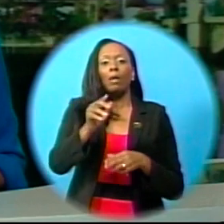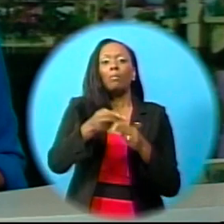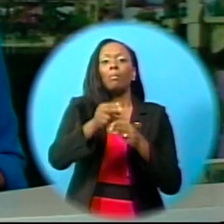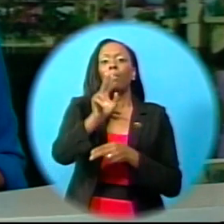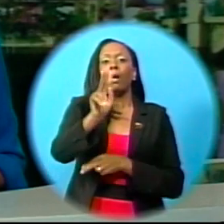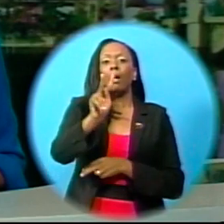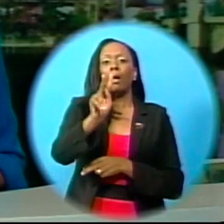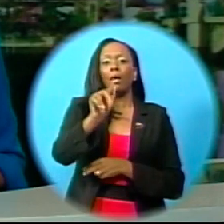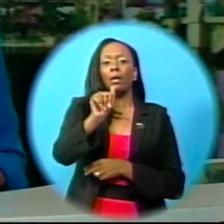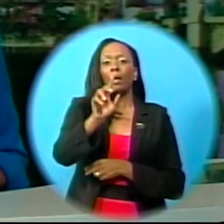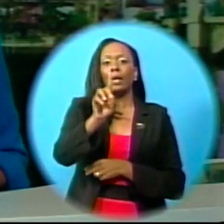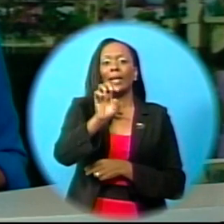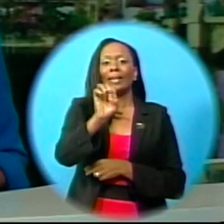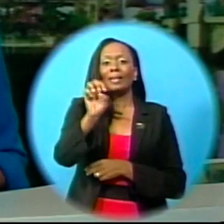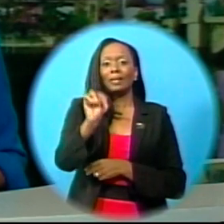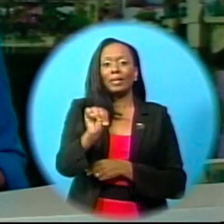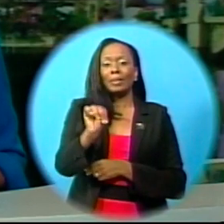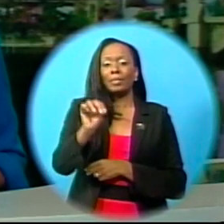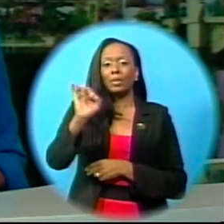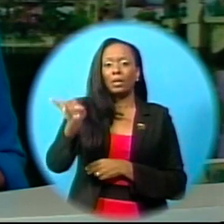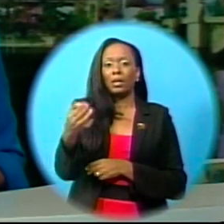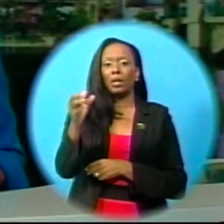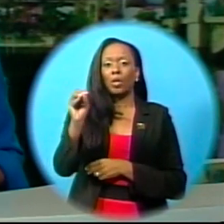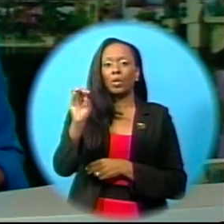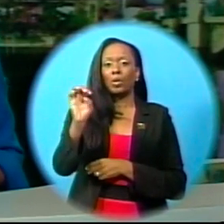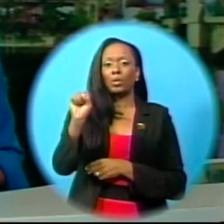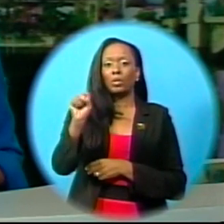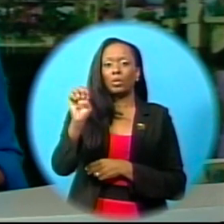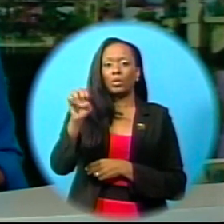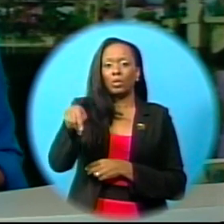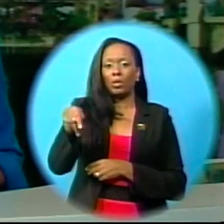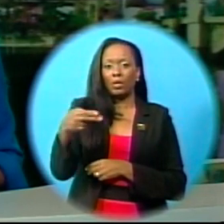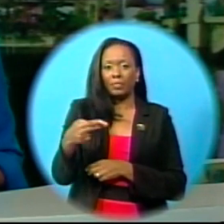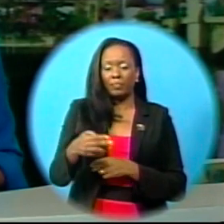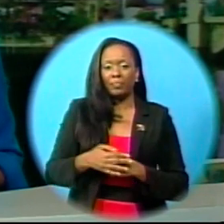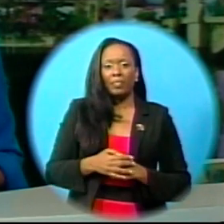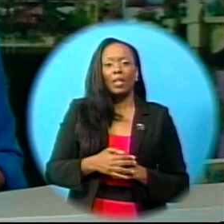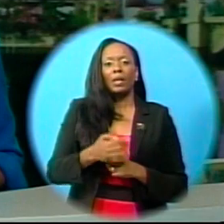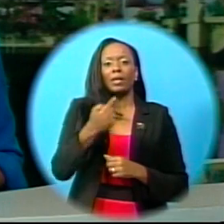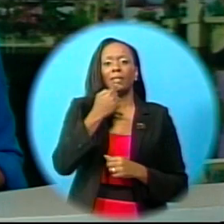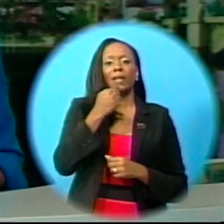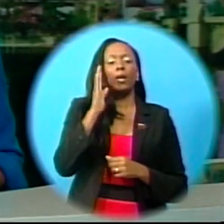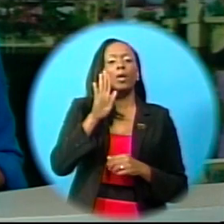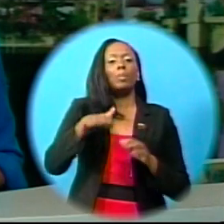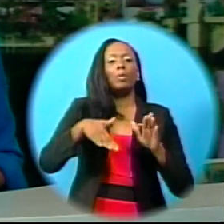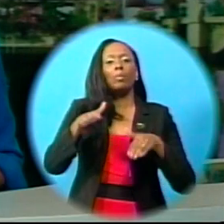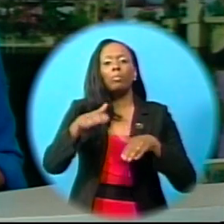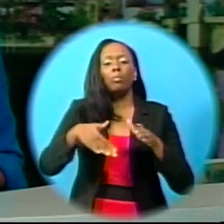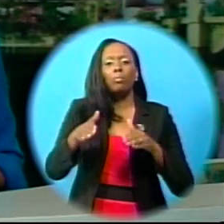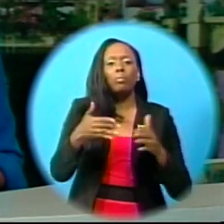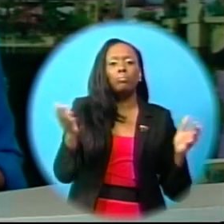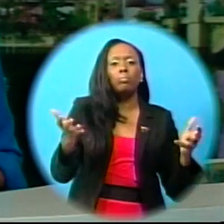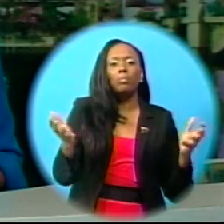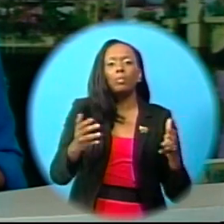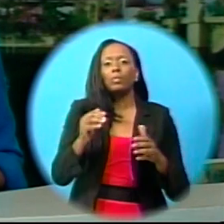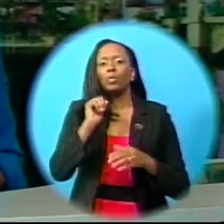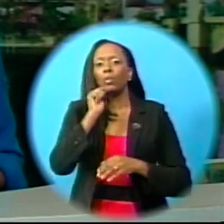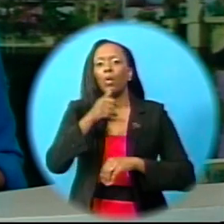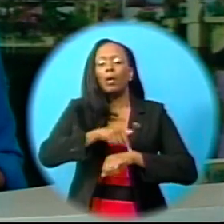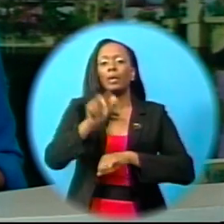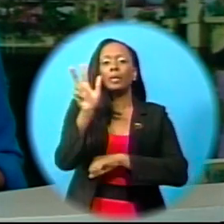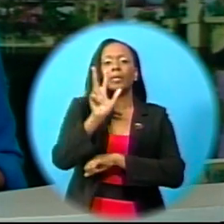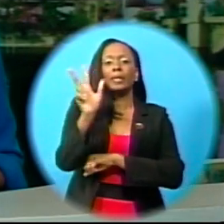Kadeem Dario Joseph. Acting Assistant Superintendent of Police David Welch says the walkthrough will begin at 3 tomorrow